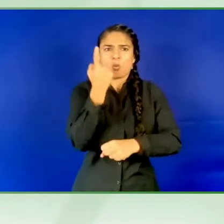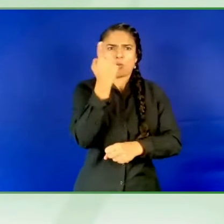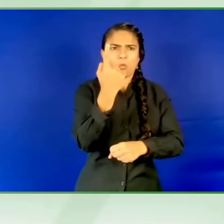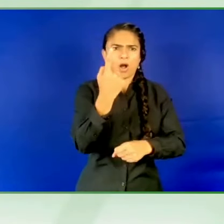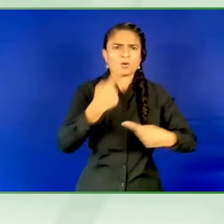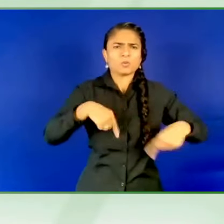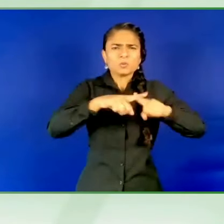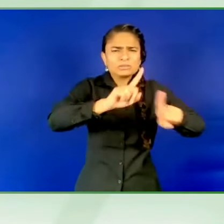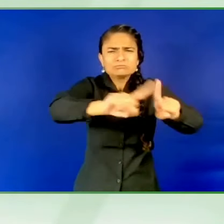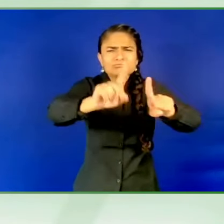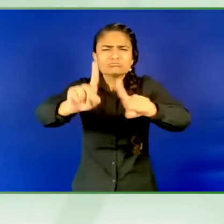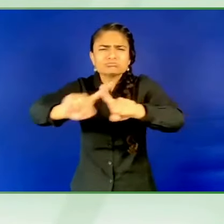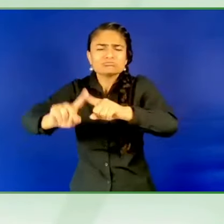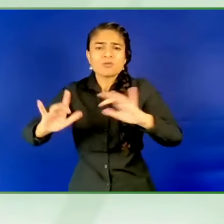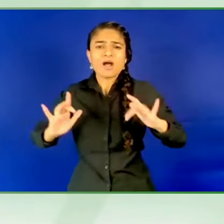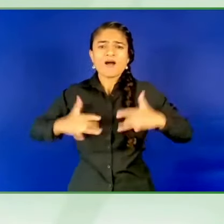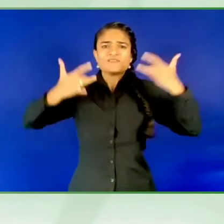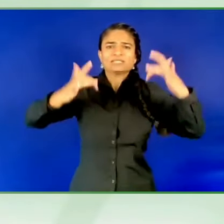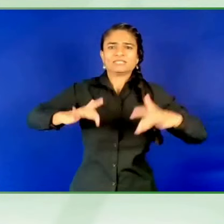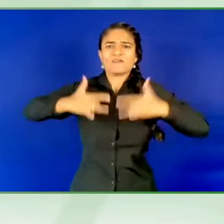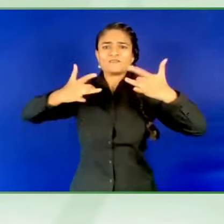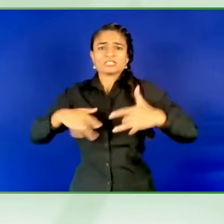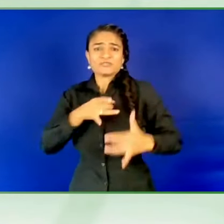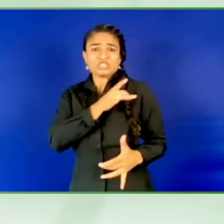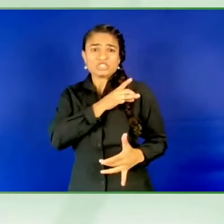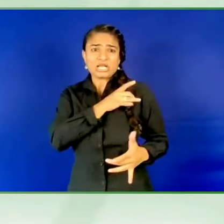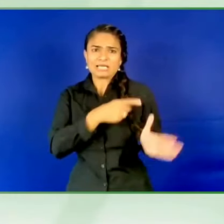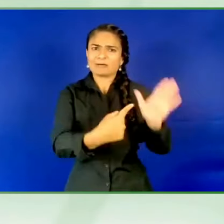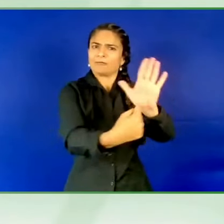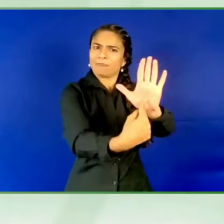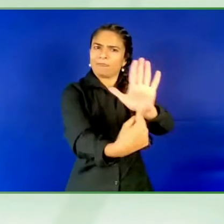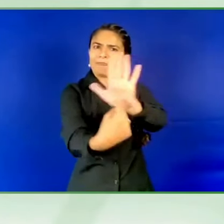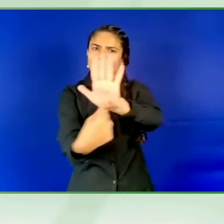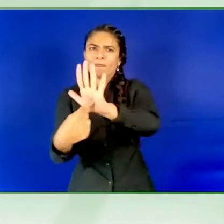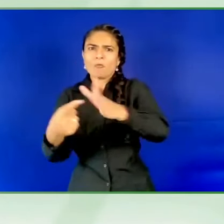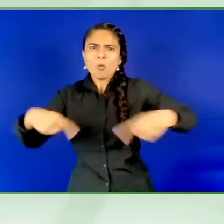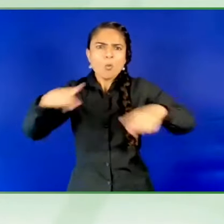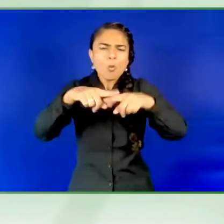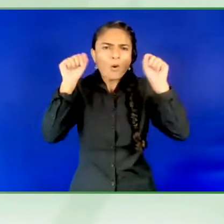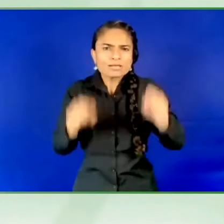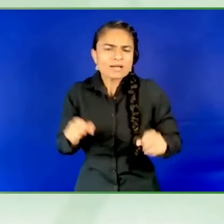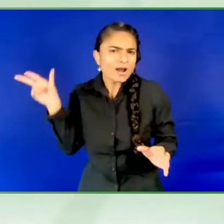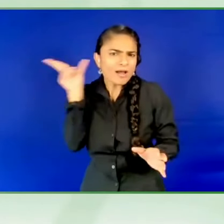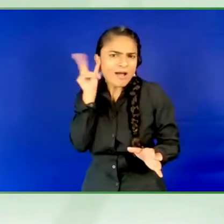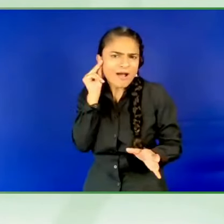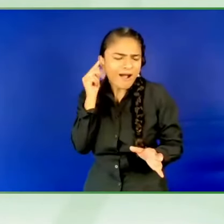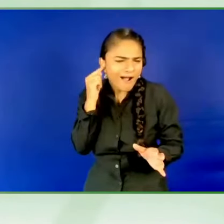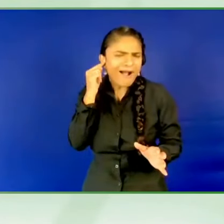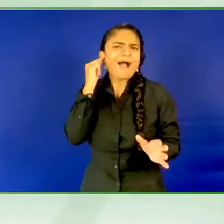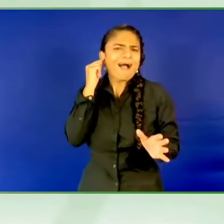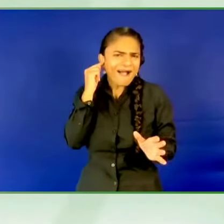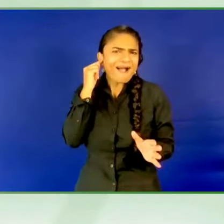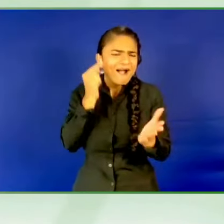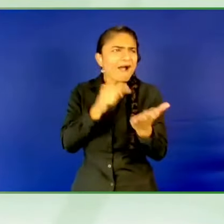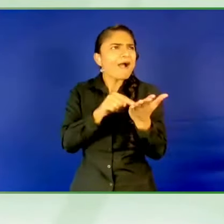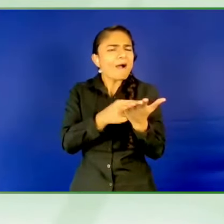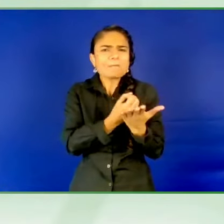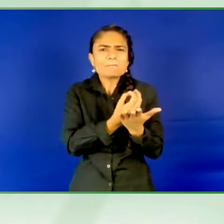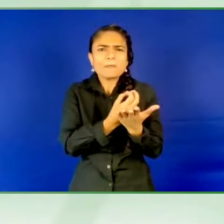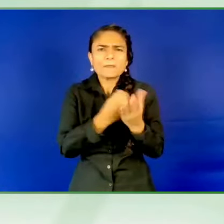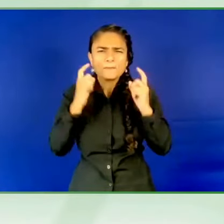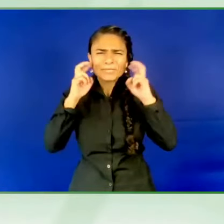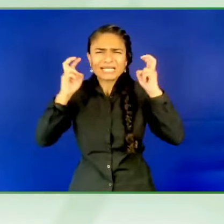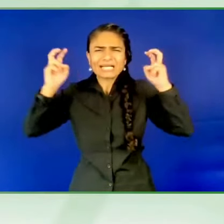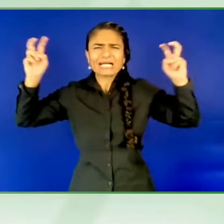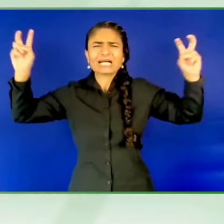you can see pictures of the event that we did in the UDP. Hi, Erika. Thank you so much Hi. for sharing the wonderful projects that you're